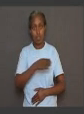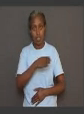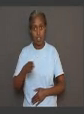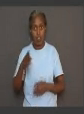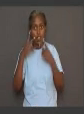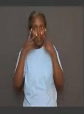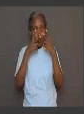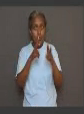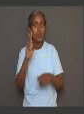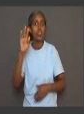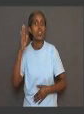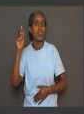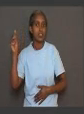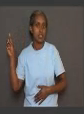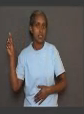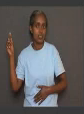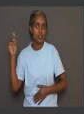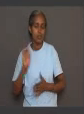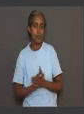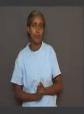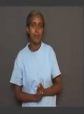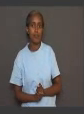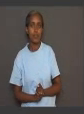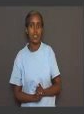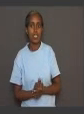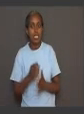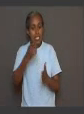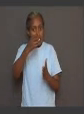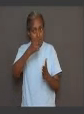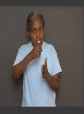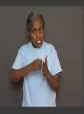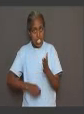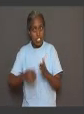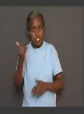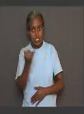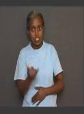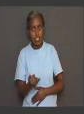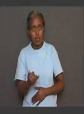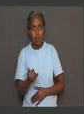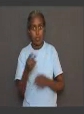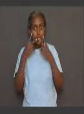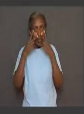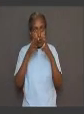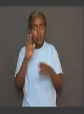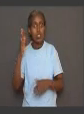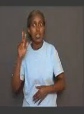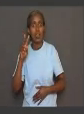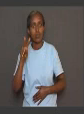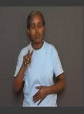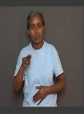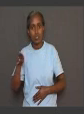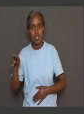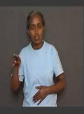look like this. The resulting shape looks like two sides of